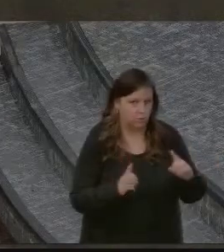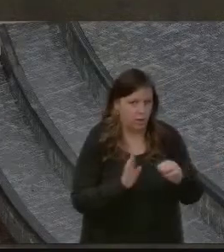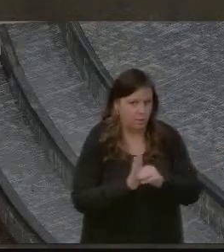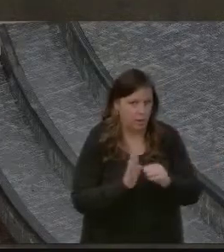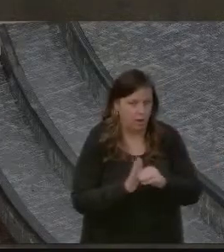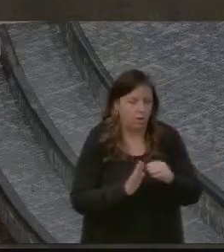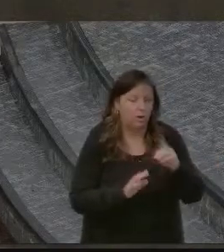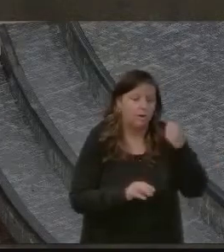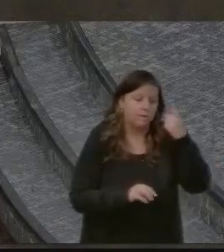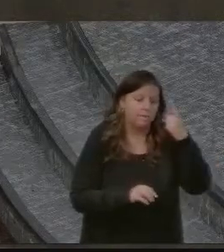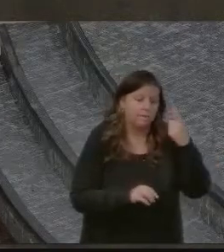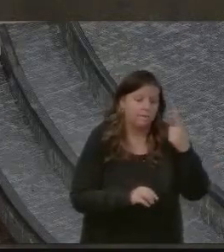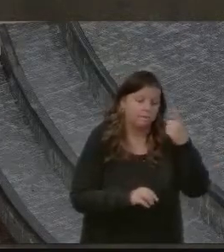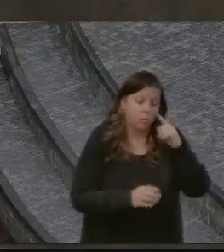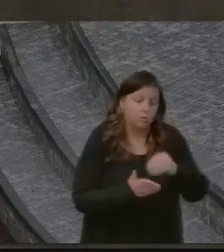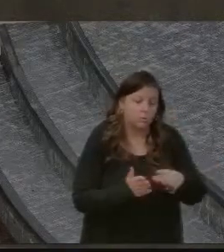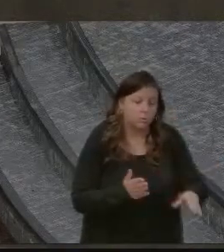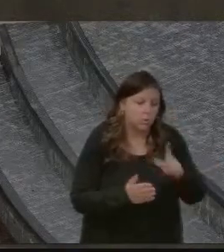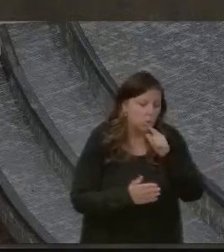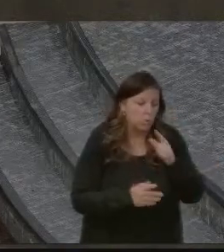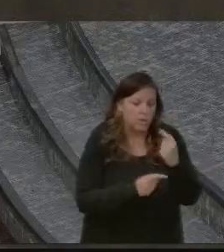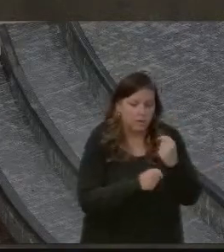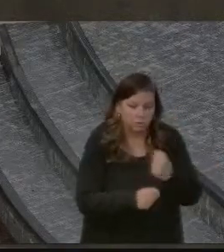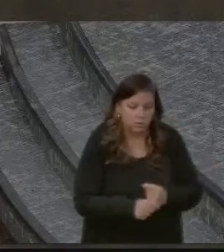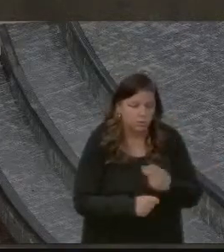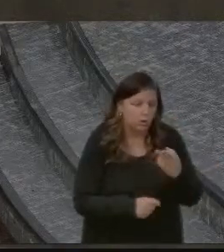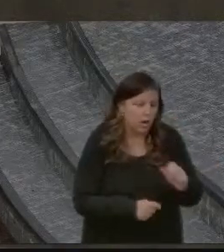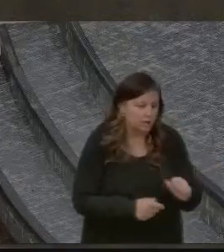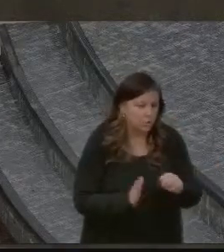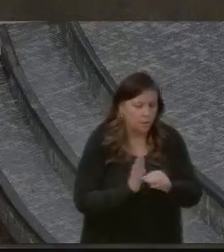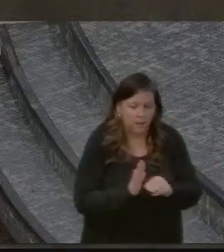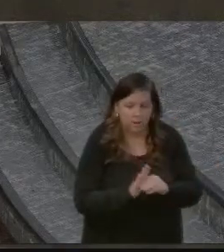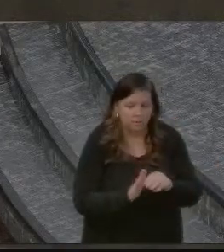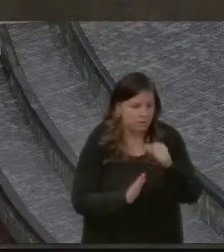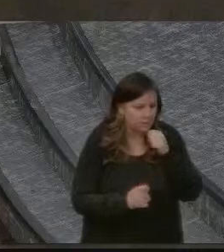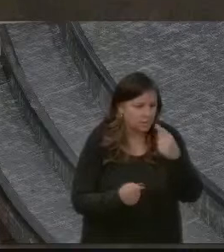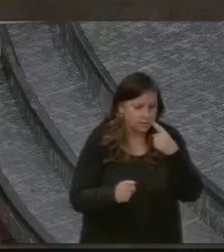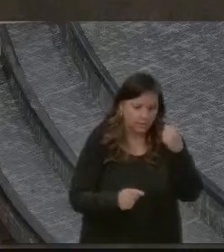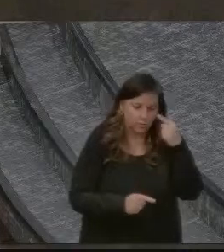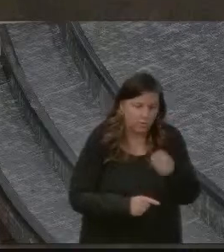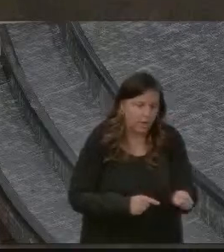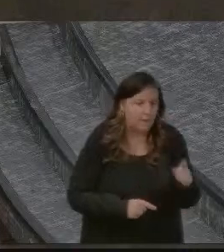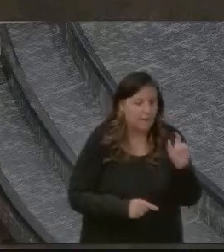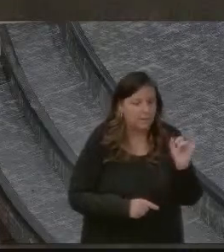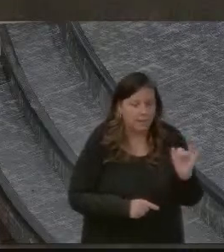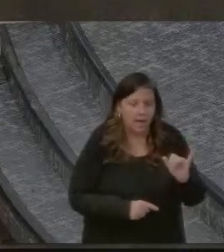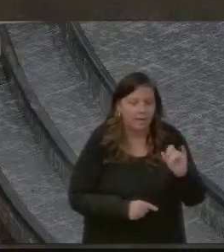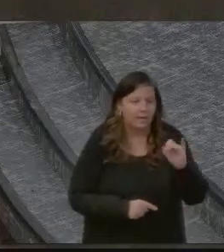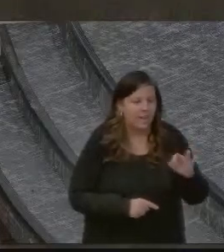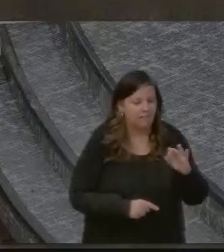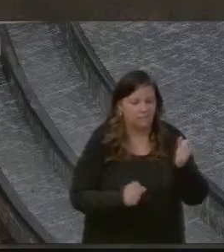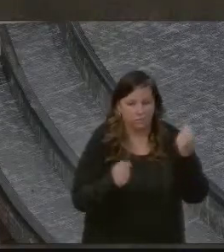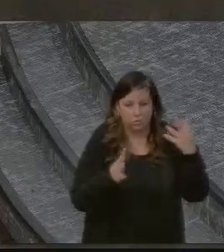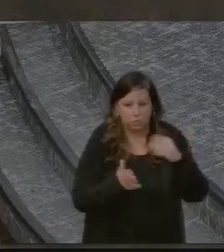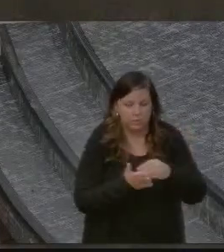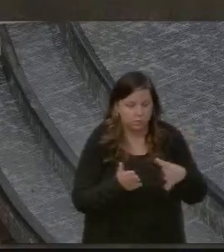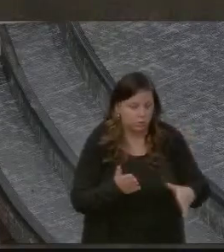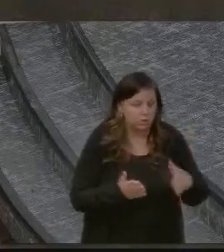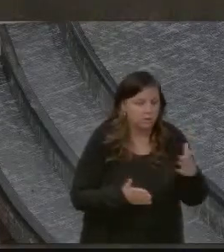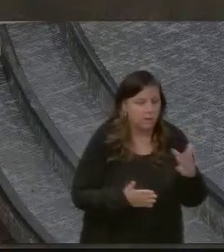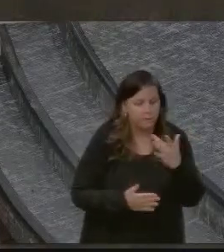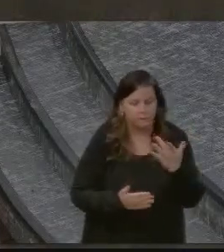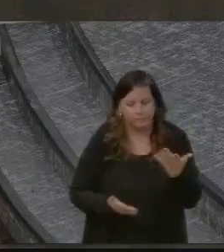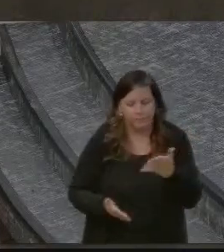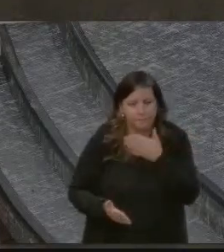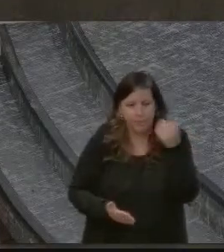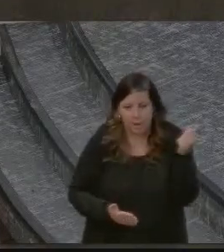high school model does not work for them, i.e. being around 1,600 students, they do much better in a smaller setting,